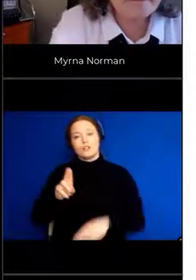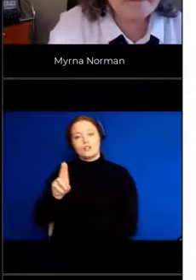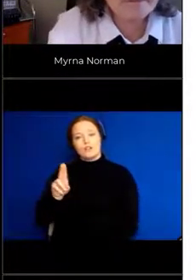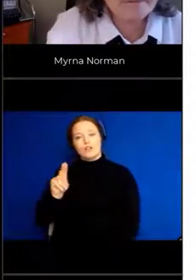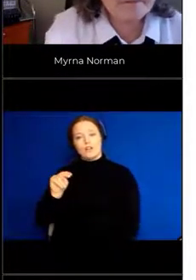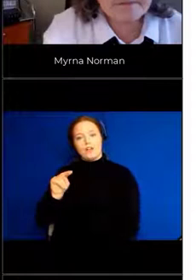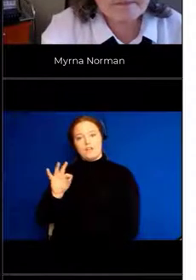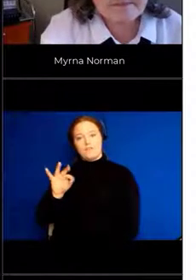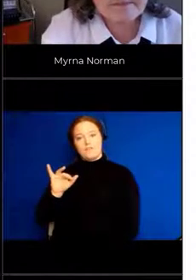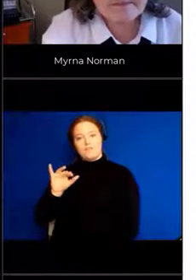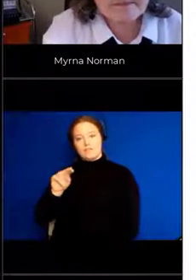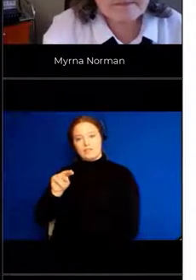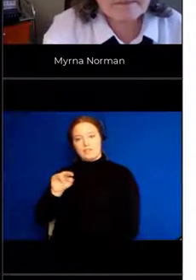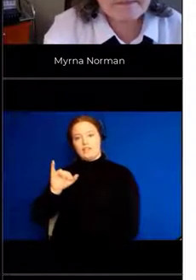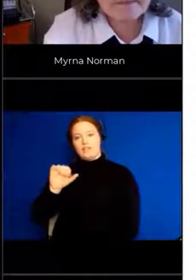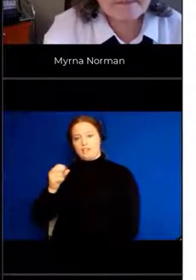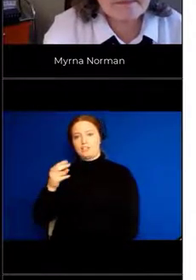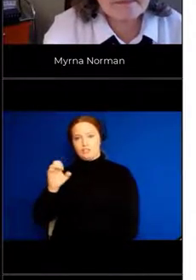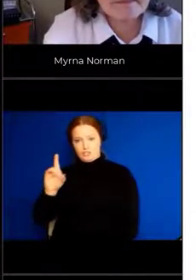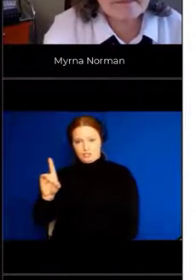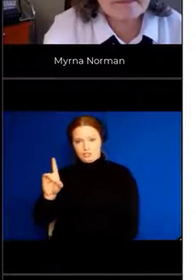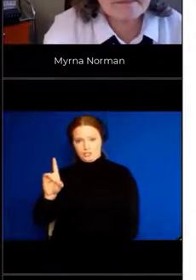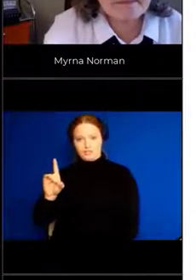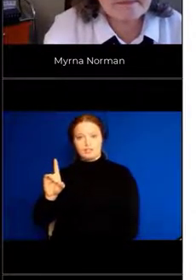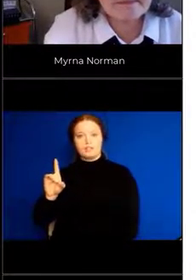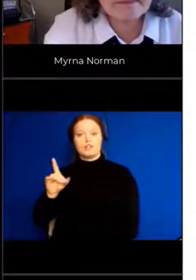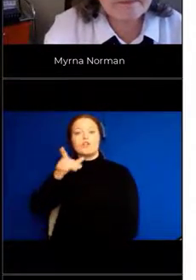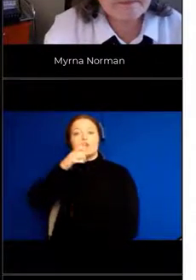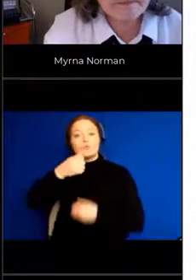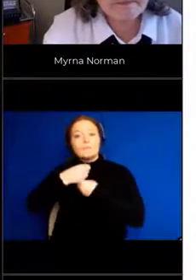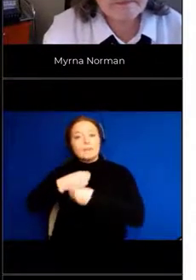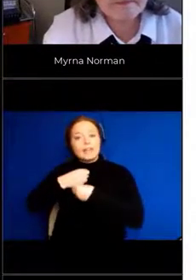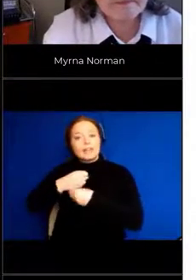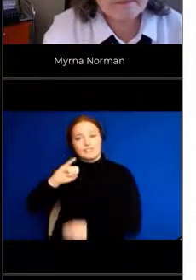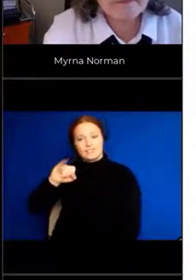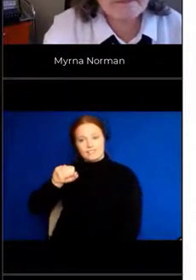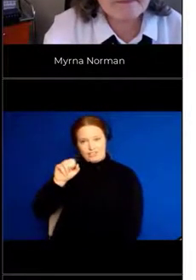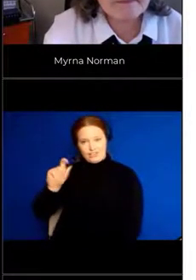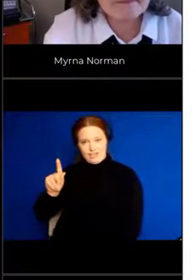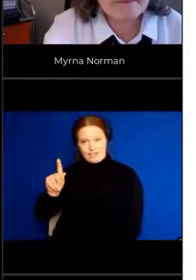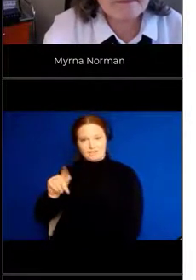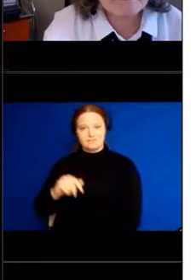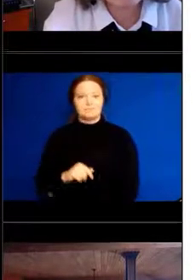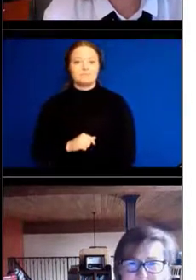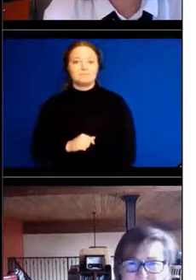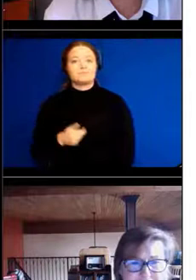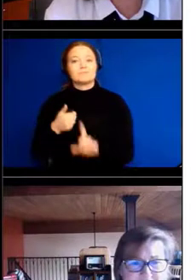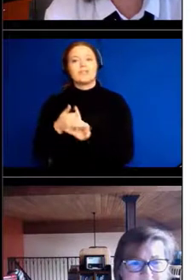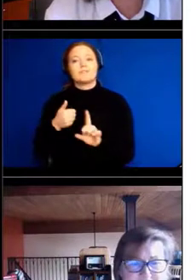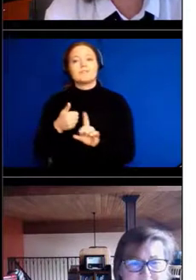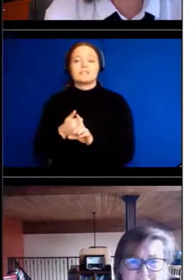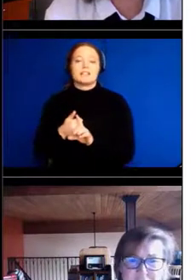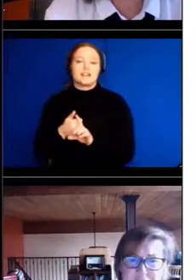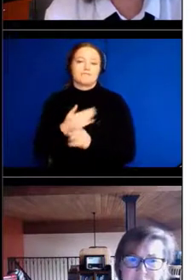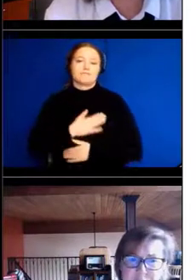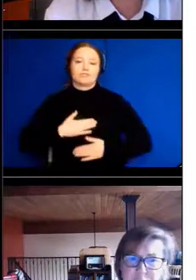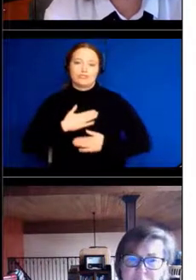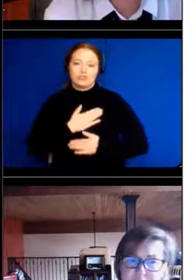by Jack, who had a great affinity for wood and for, I believe,